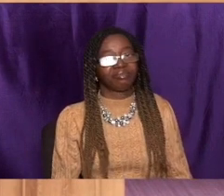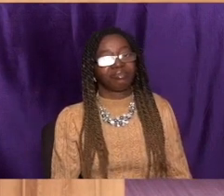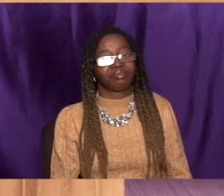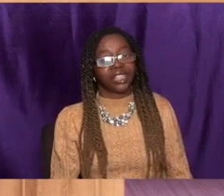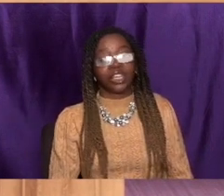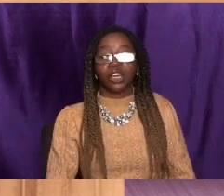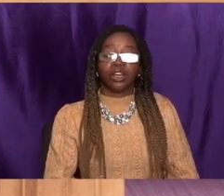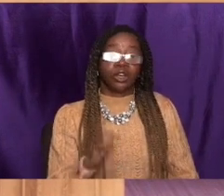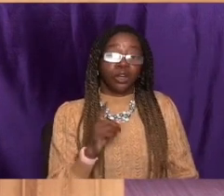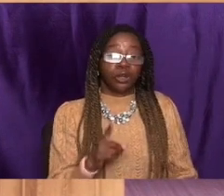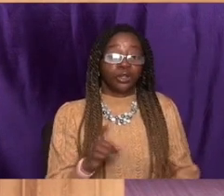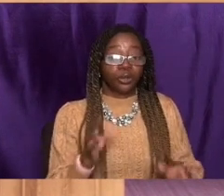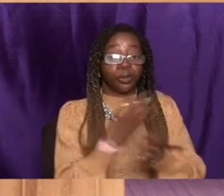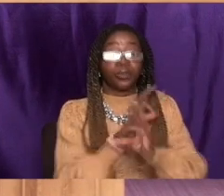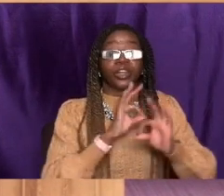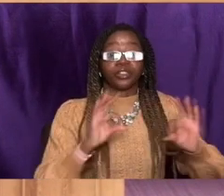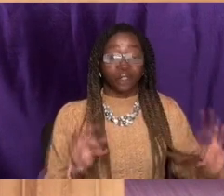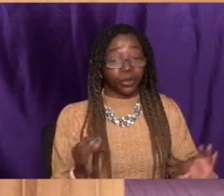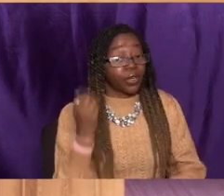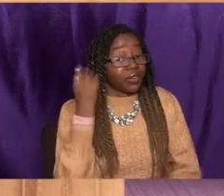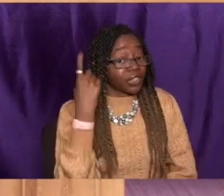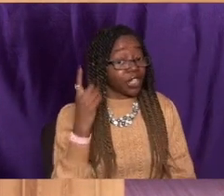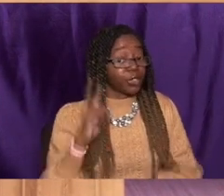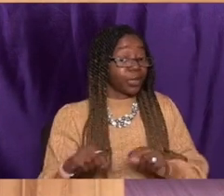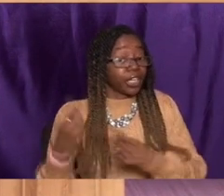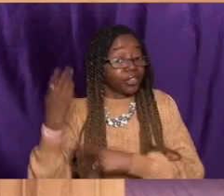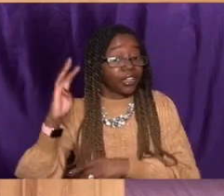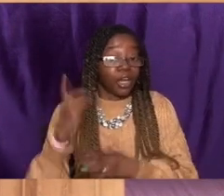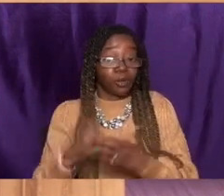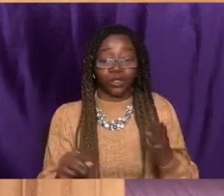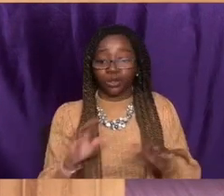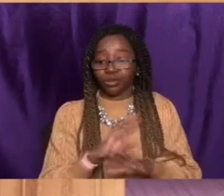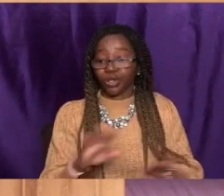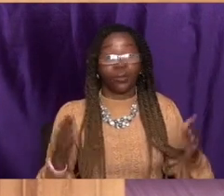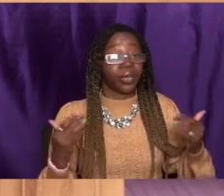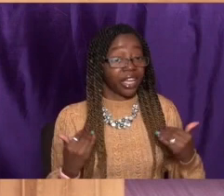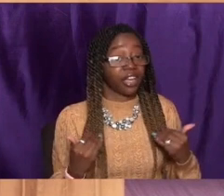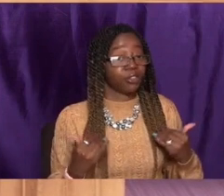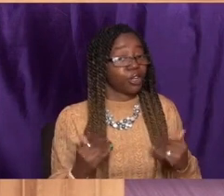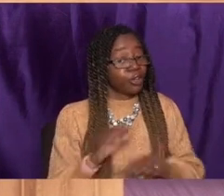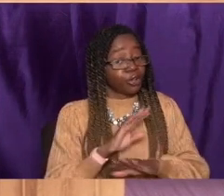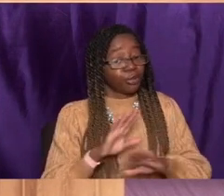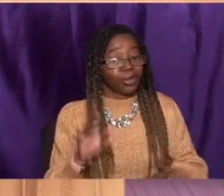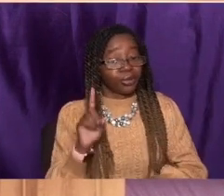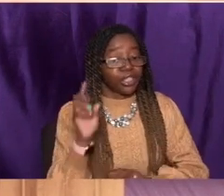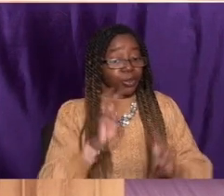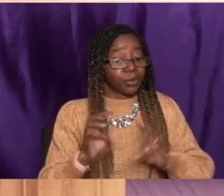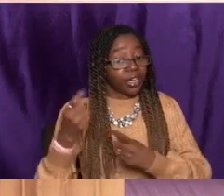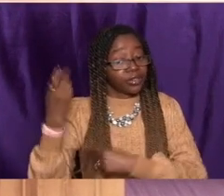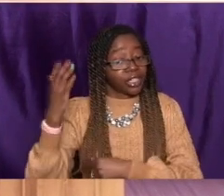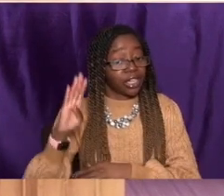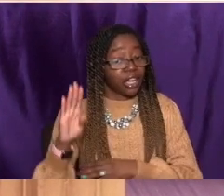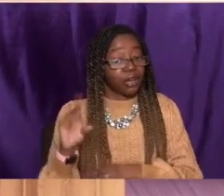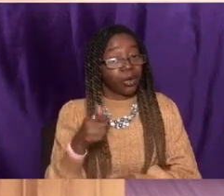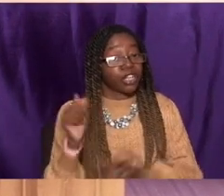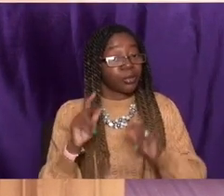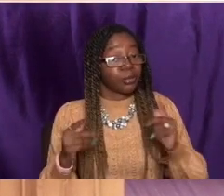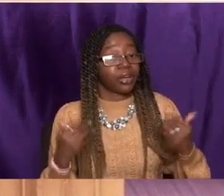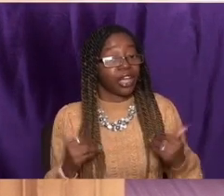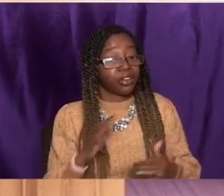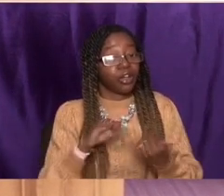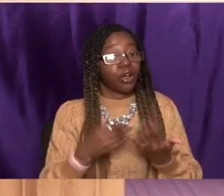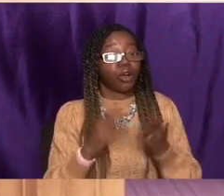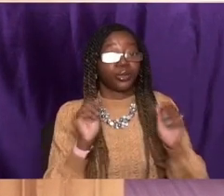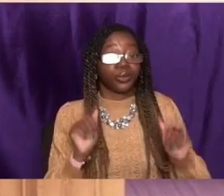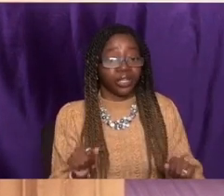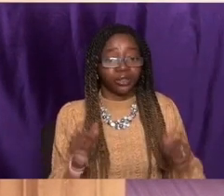See, you break free when you realize that you can't give God what you don't have. You don't need to worry about giving to God what other people have. All you can